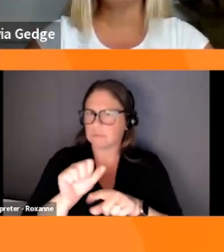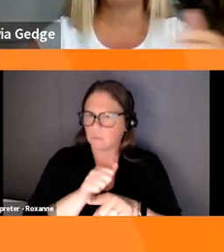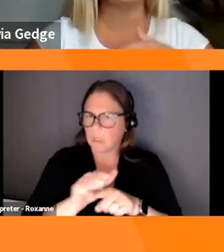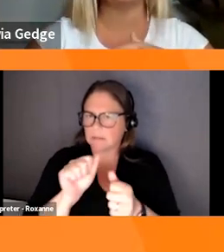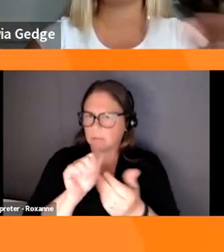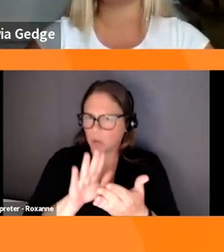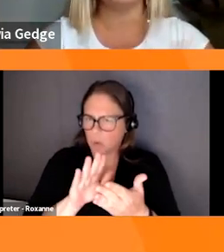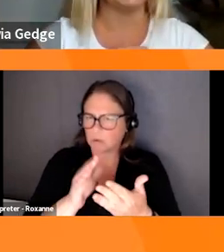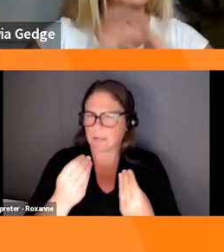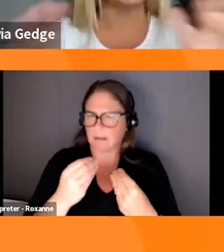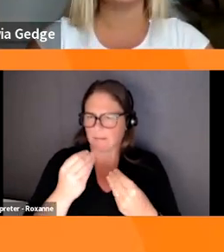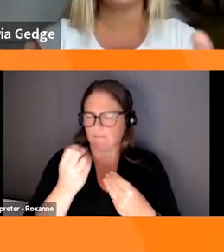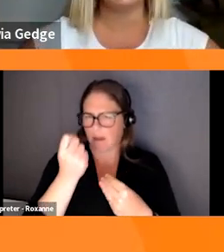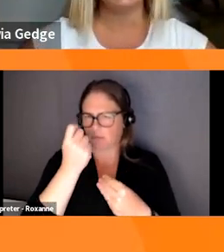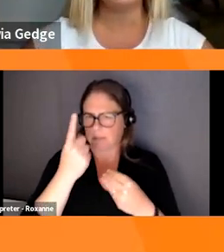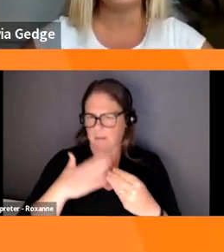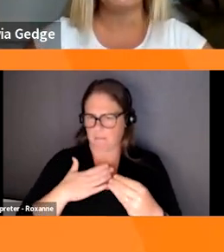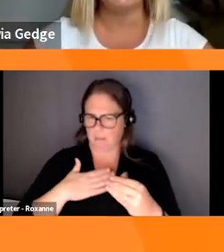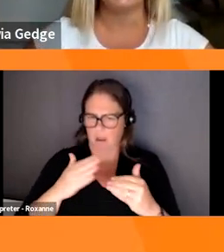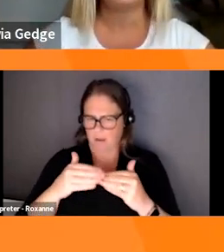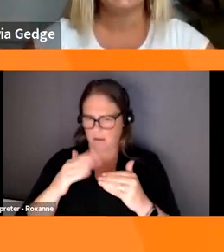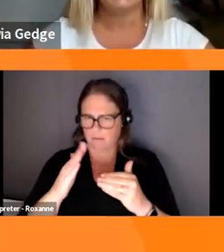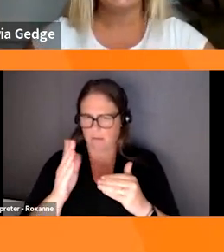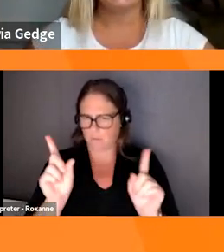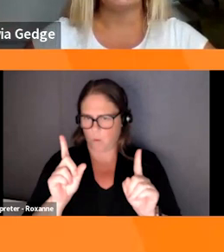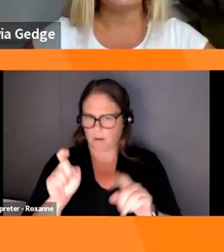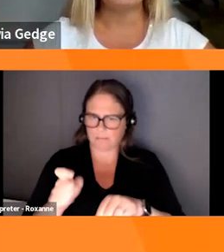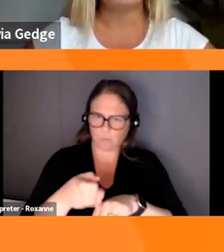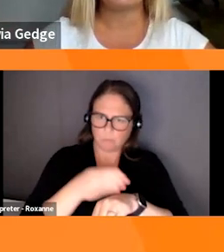And then we're going to finish up with Q&A. So lots of information.